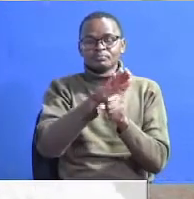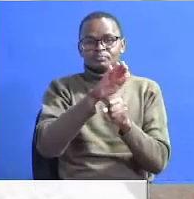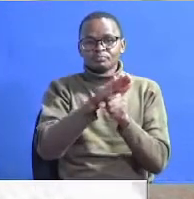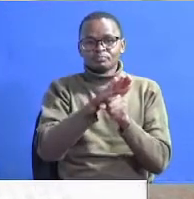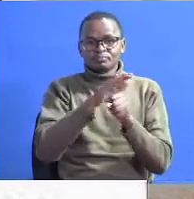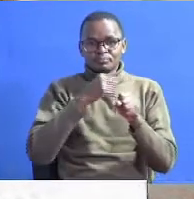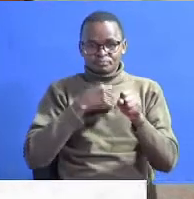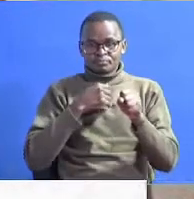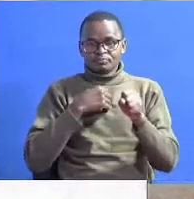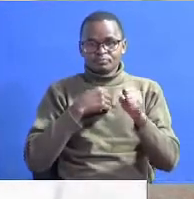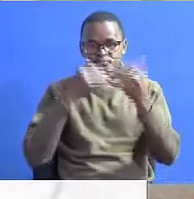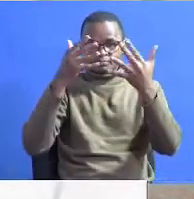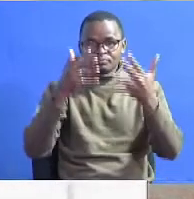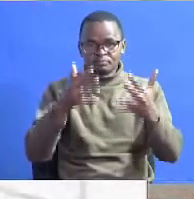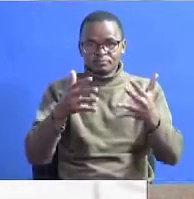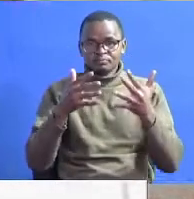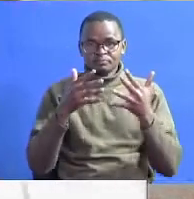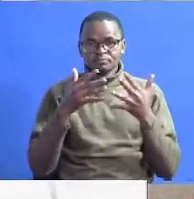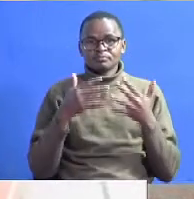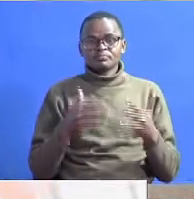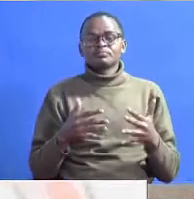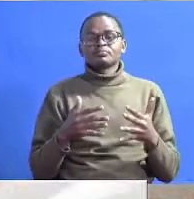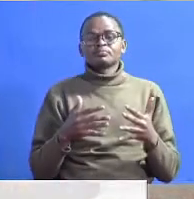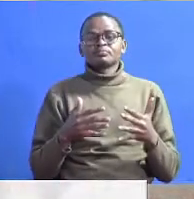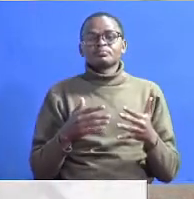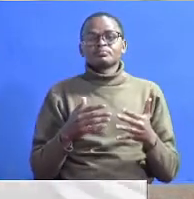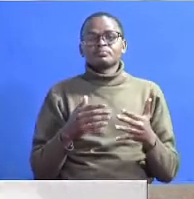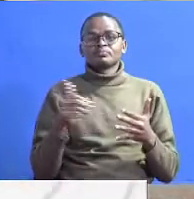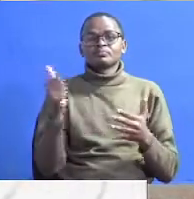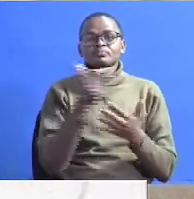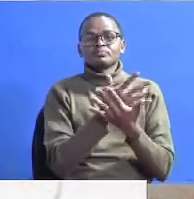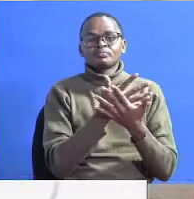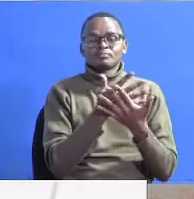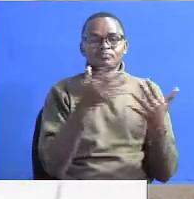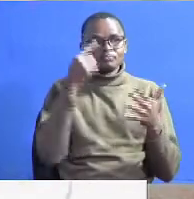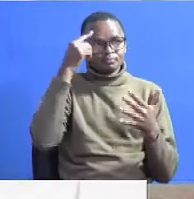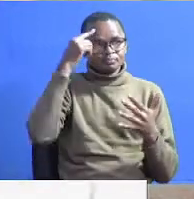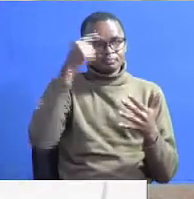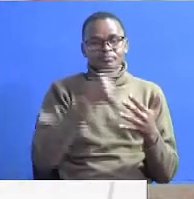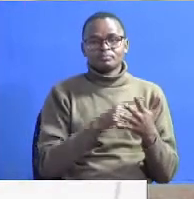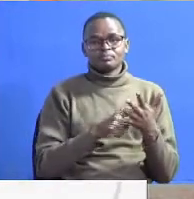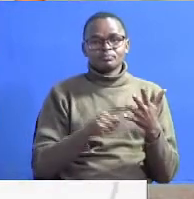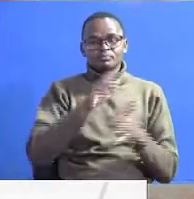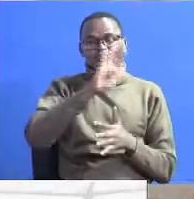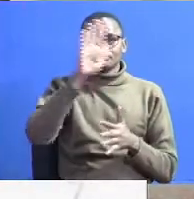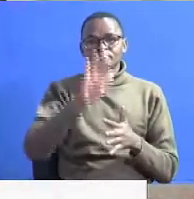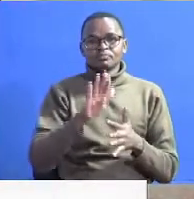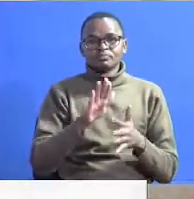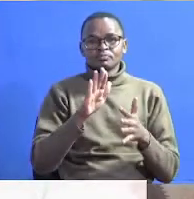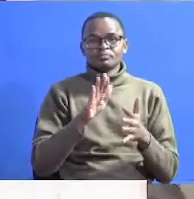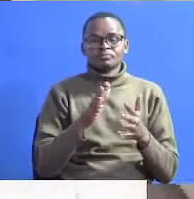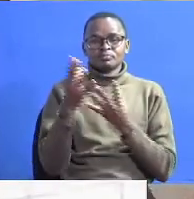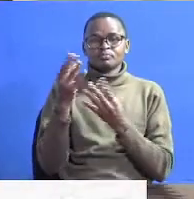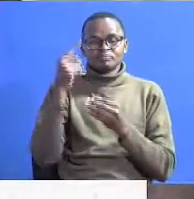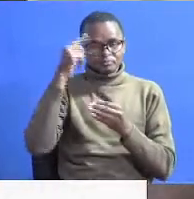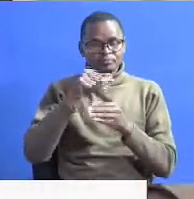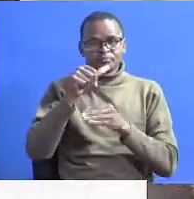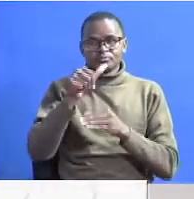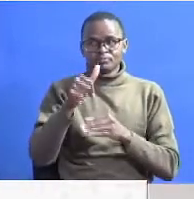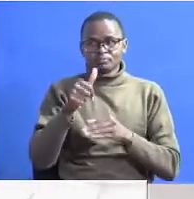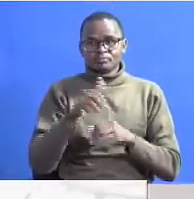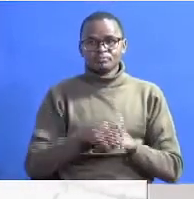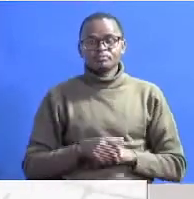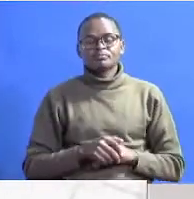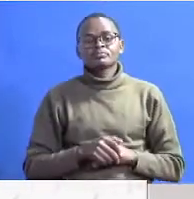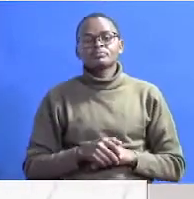I've learned that you can achieve anything as long as you fight for it. It's never easy, but you have to fight for it.